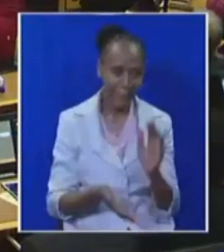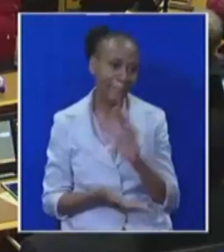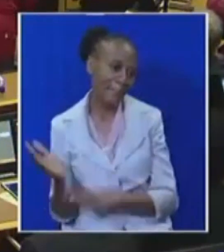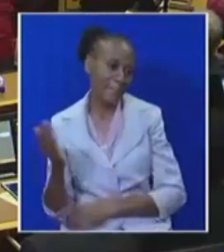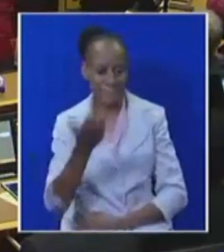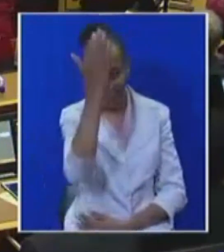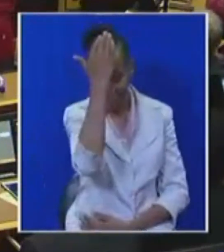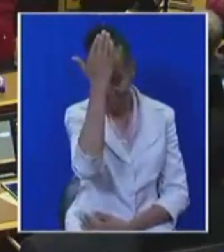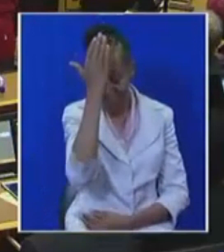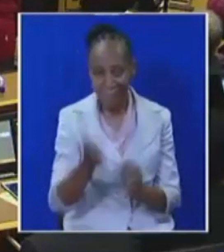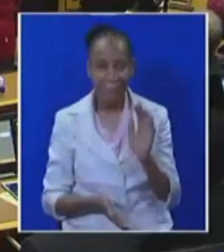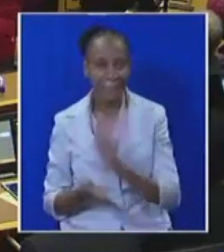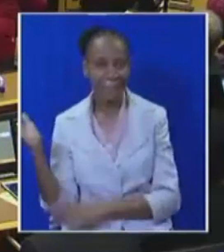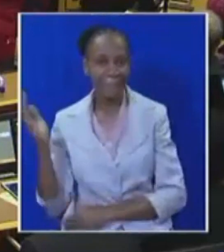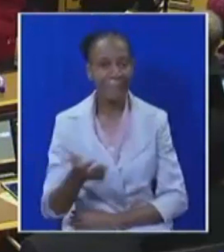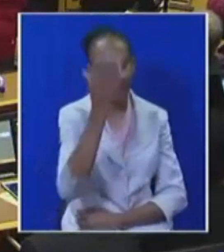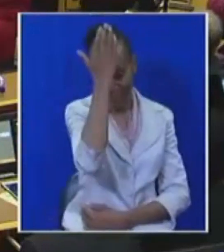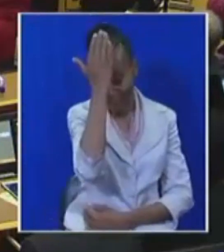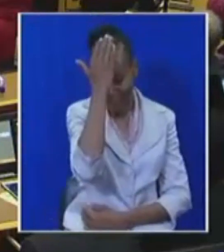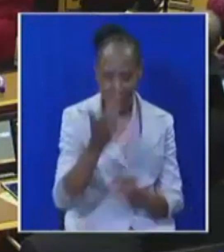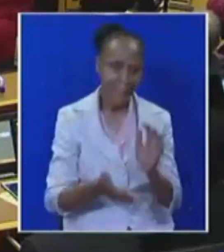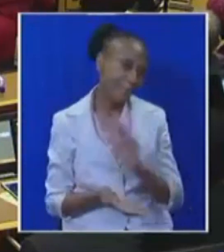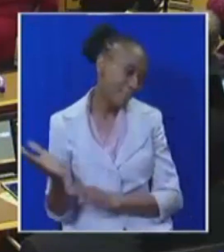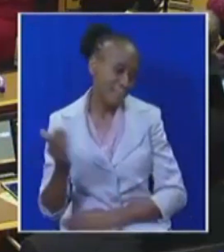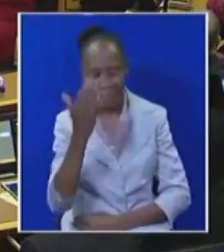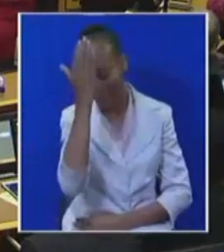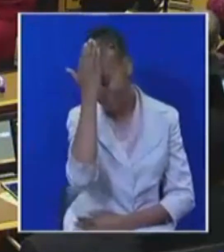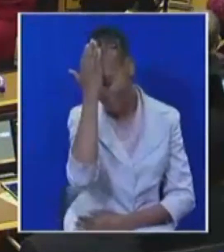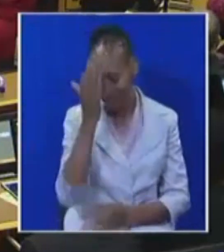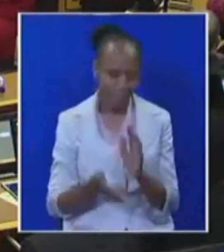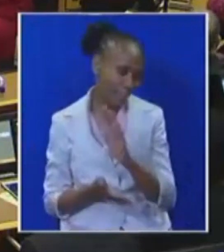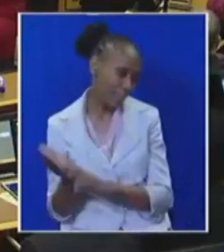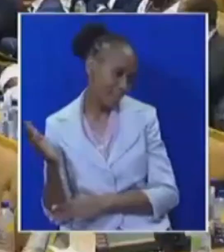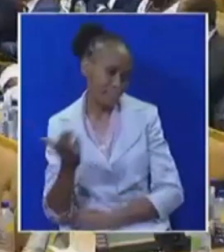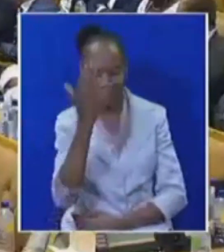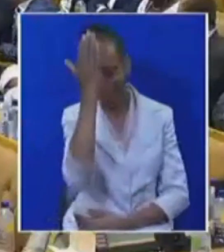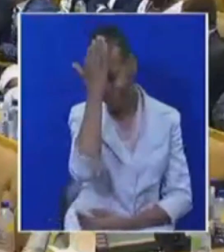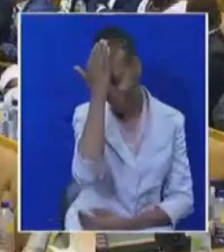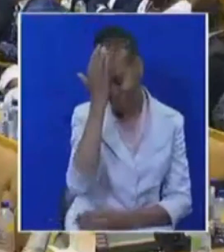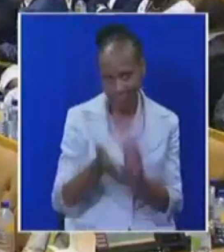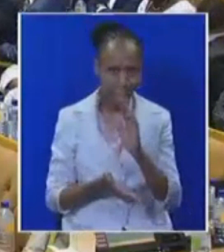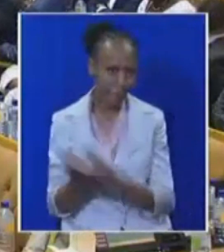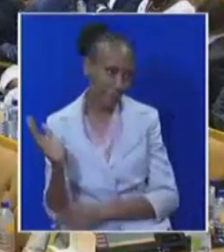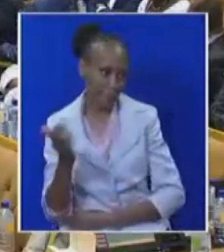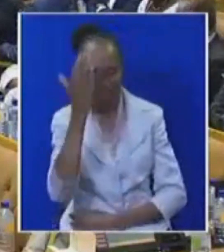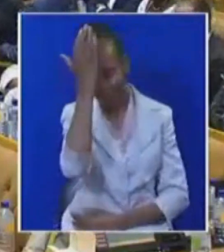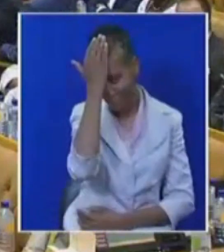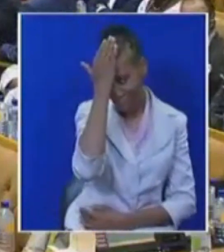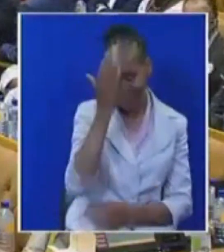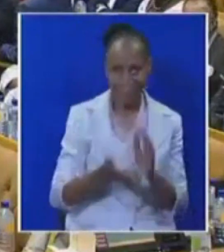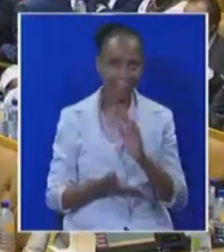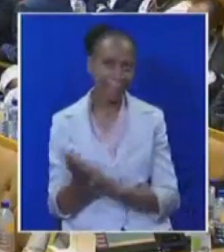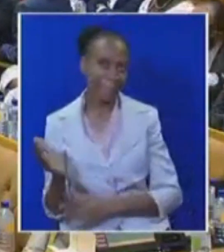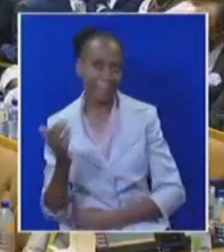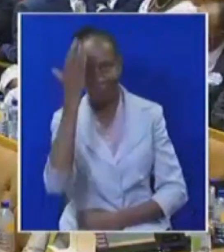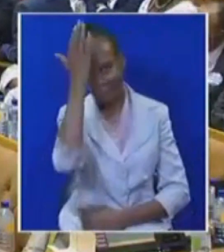must fall. Zupta must fall. Zupta must fall. Zupta must fall. Zupta must fall. I do take Zupta note